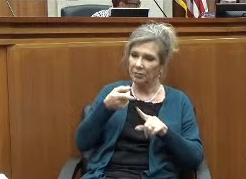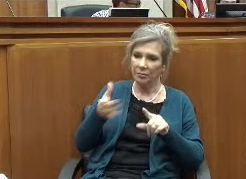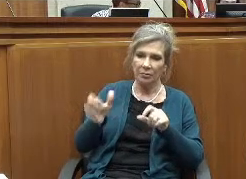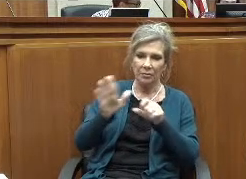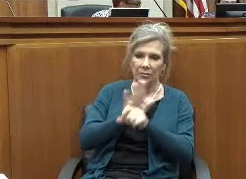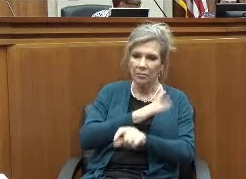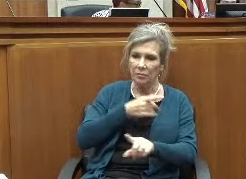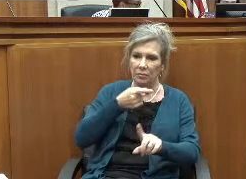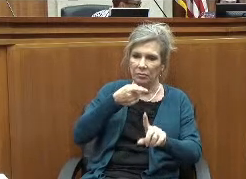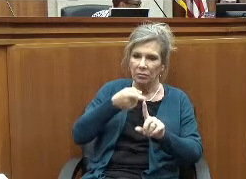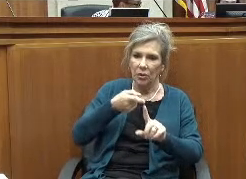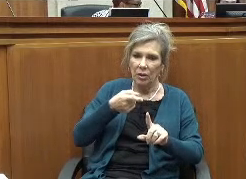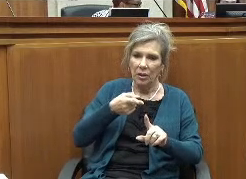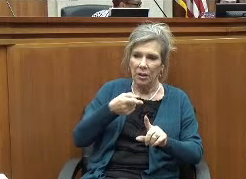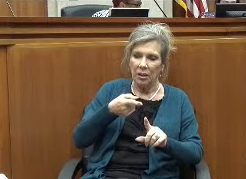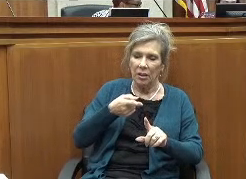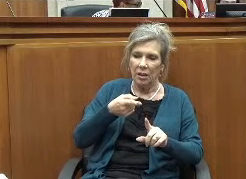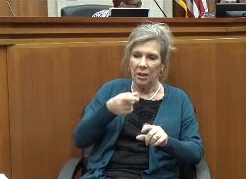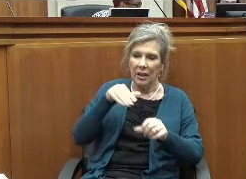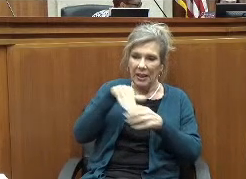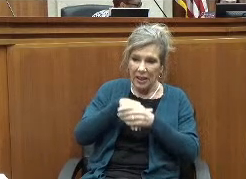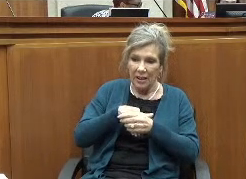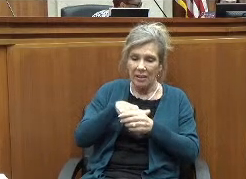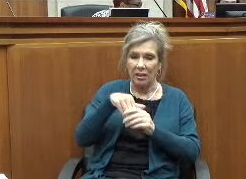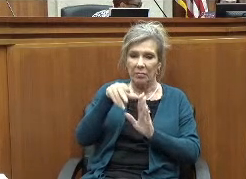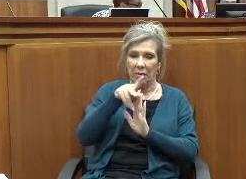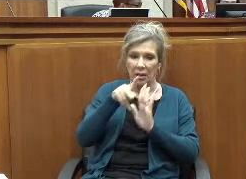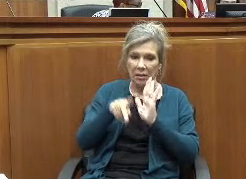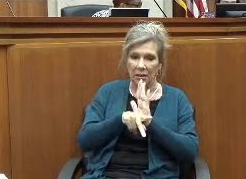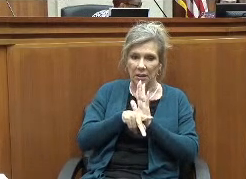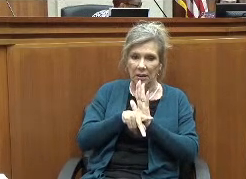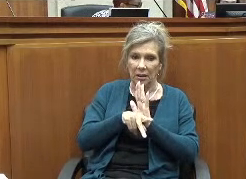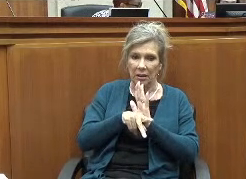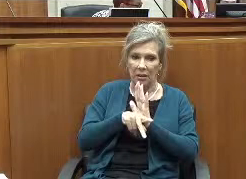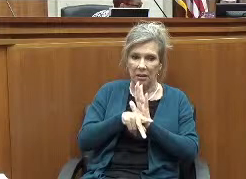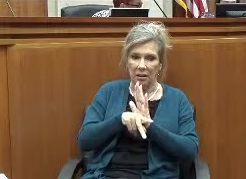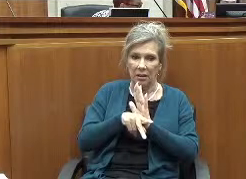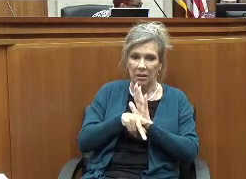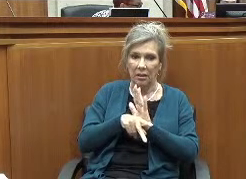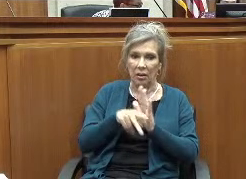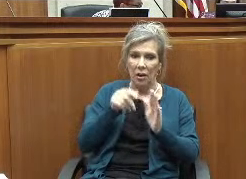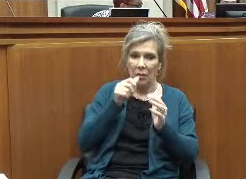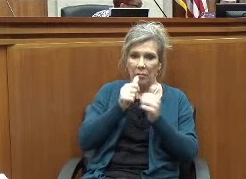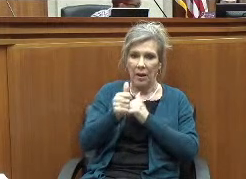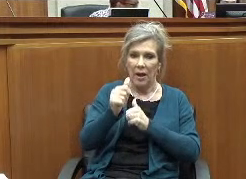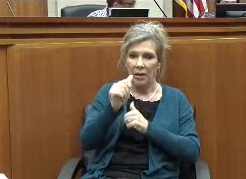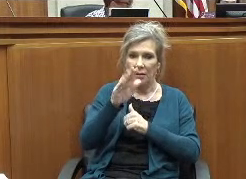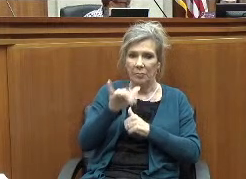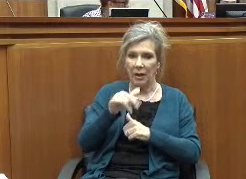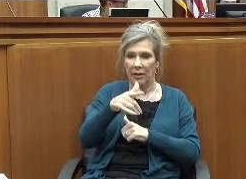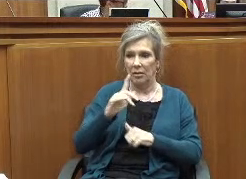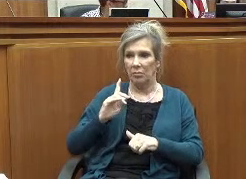in the policy, I may need assistance from staff, but on the policy that was passed by this board